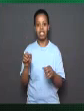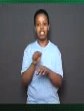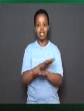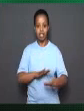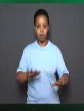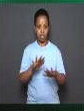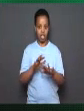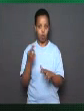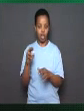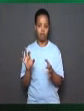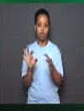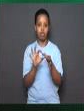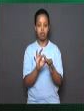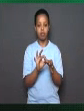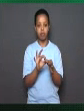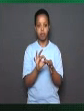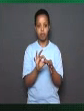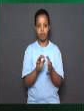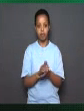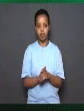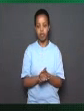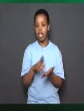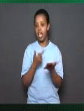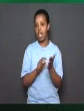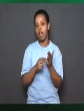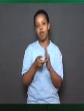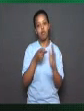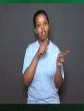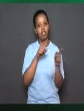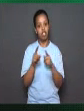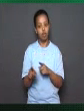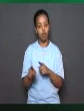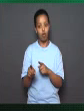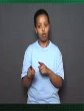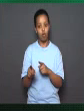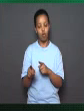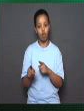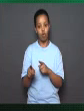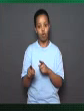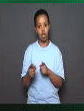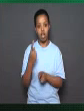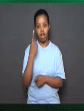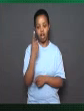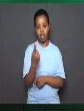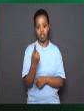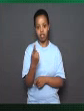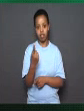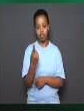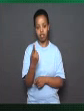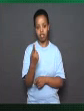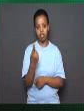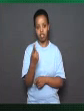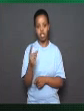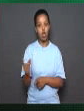substrate combination. This means that only one possible